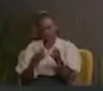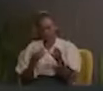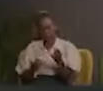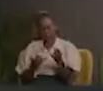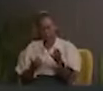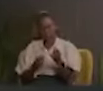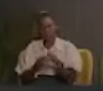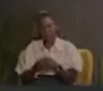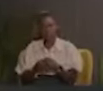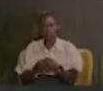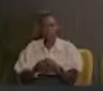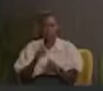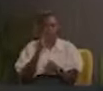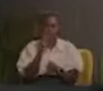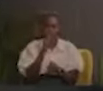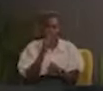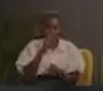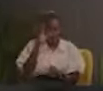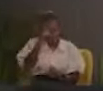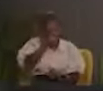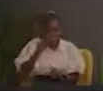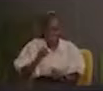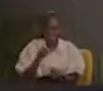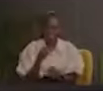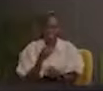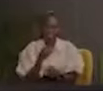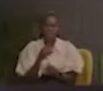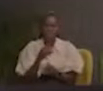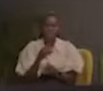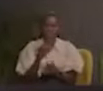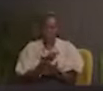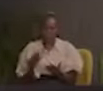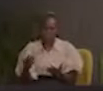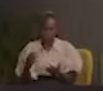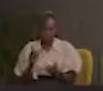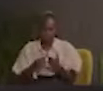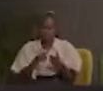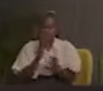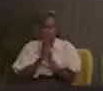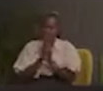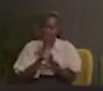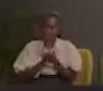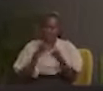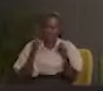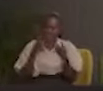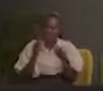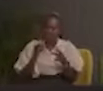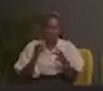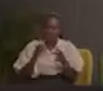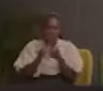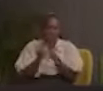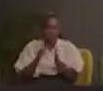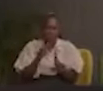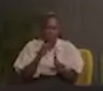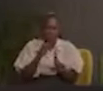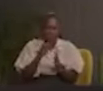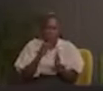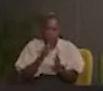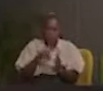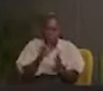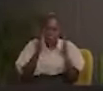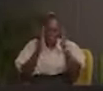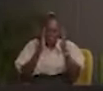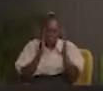There is one missing component again to our faith equation that many believers have not paid attention to. It's called the